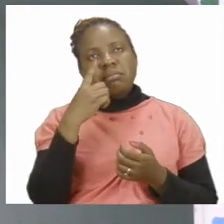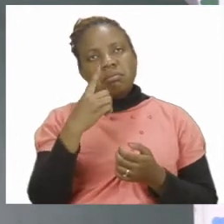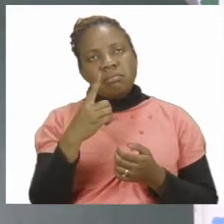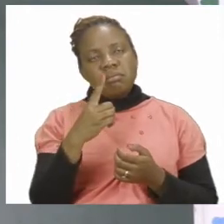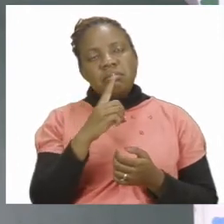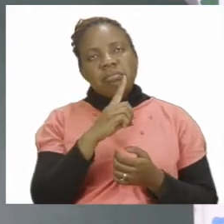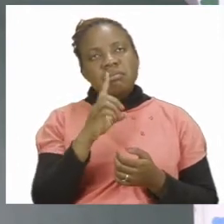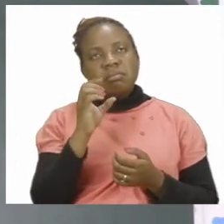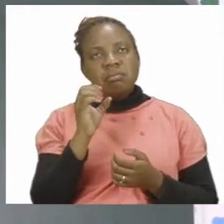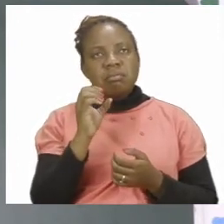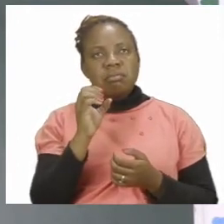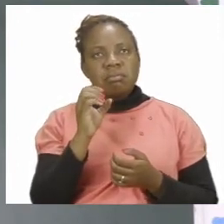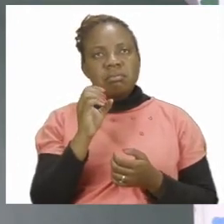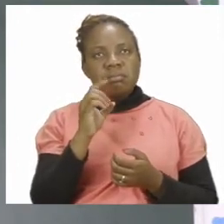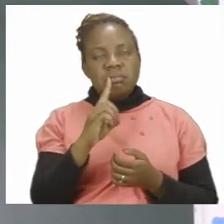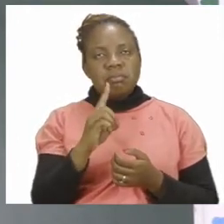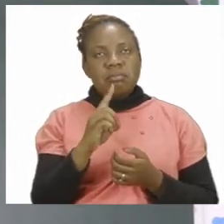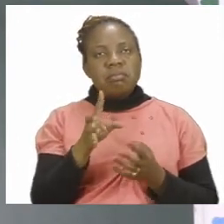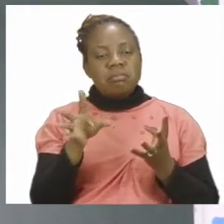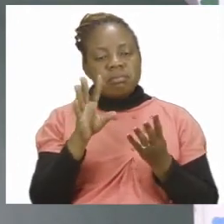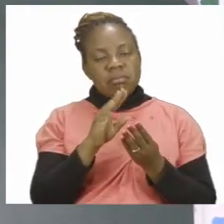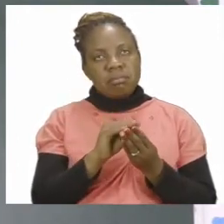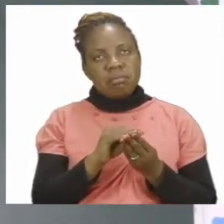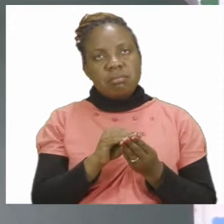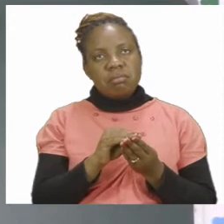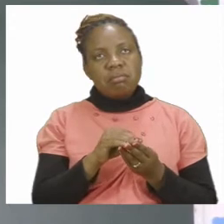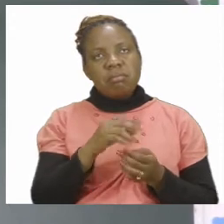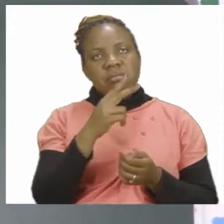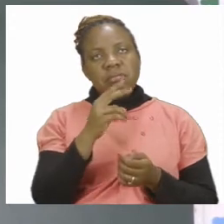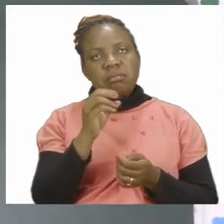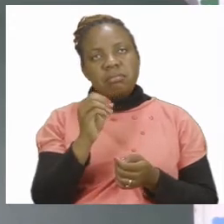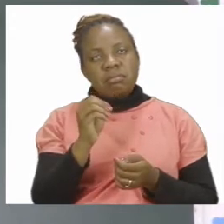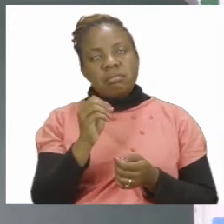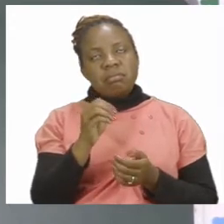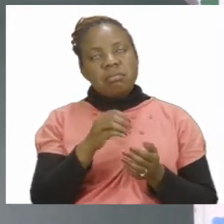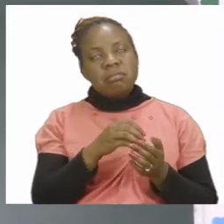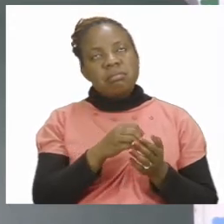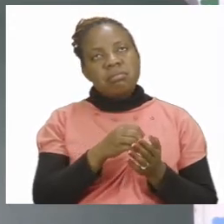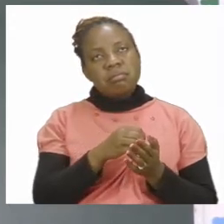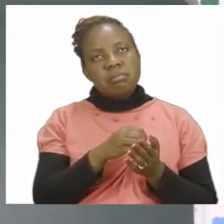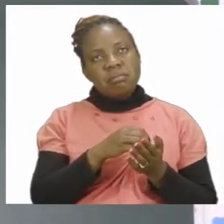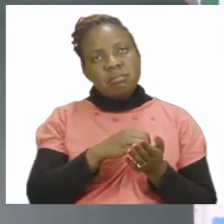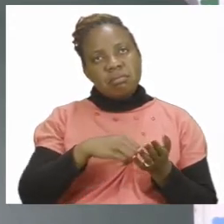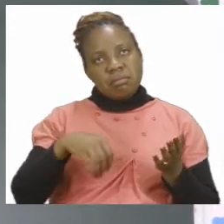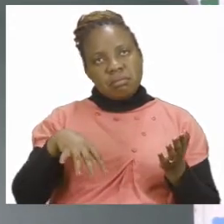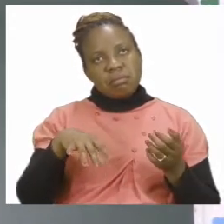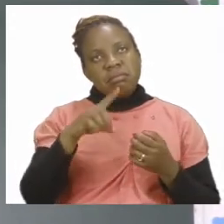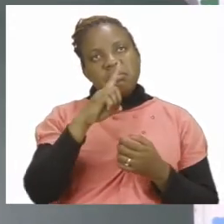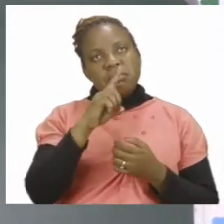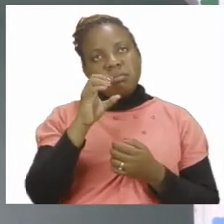1. So that means, boys and girls, you get 10 Namibian dollars